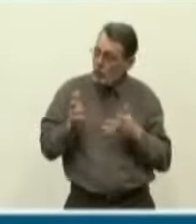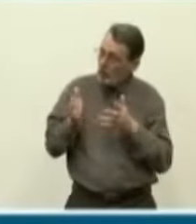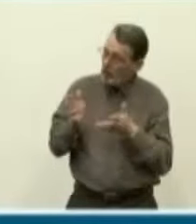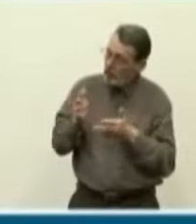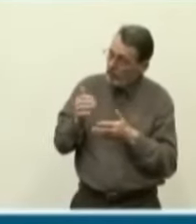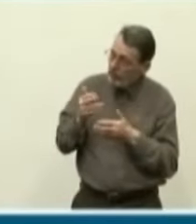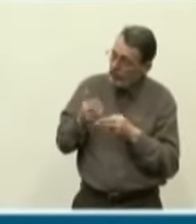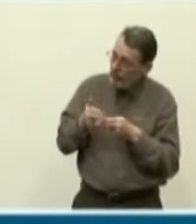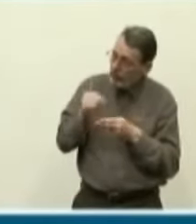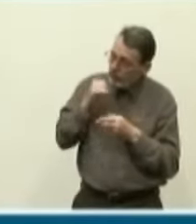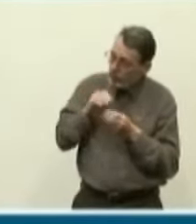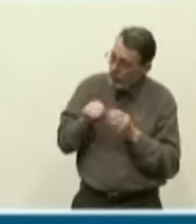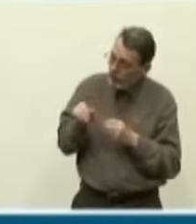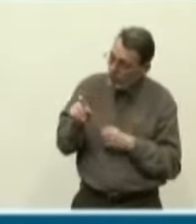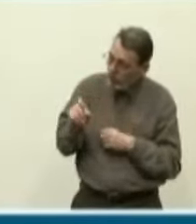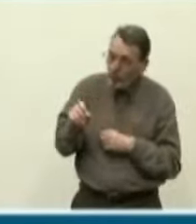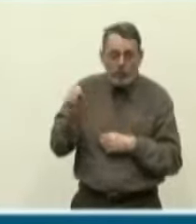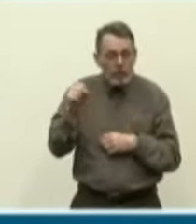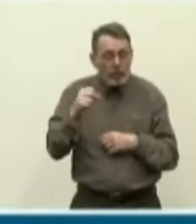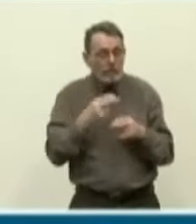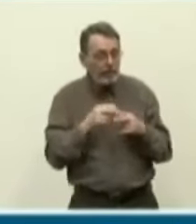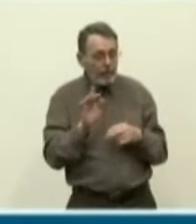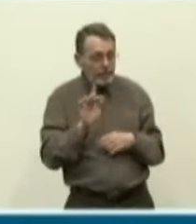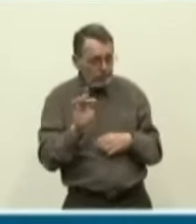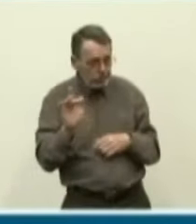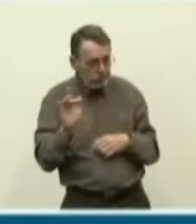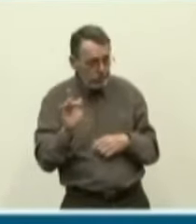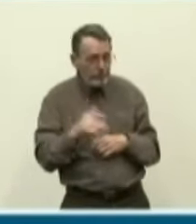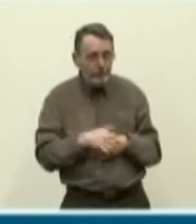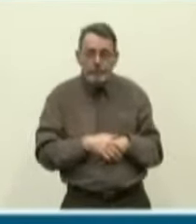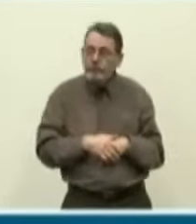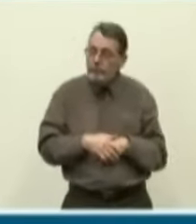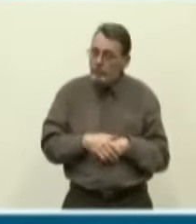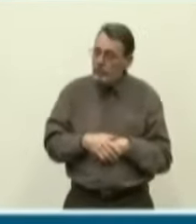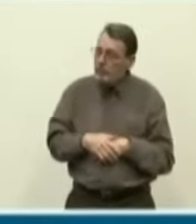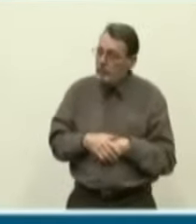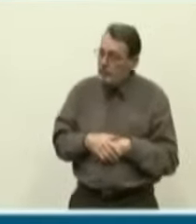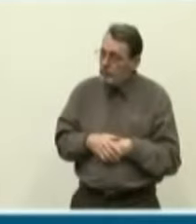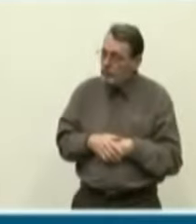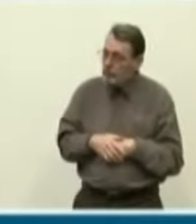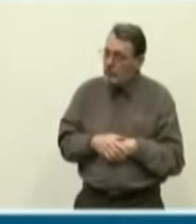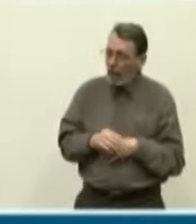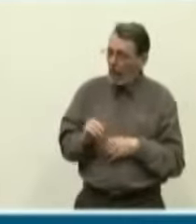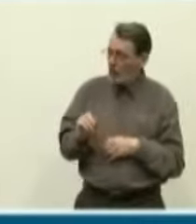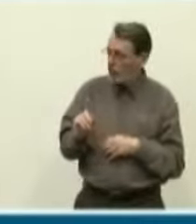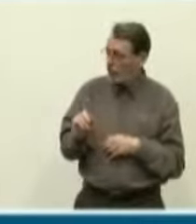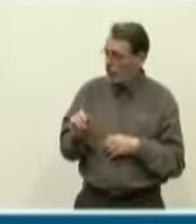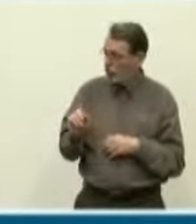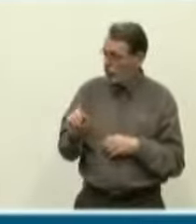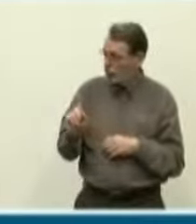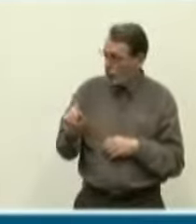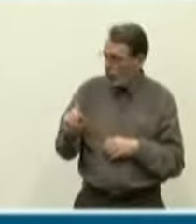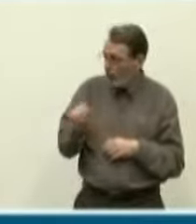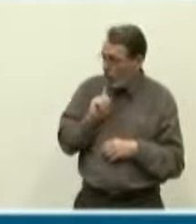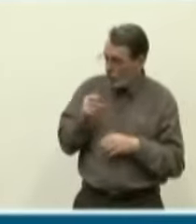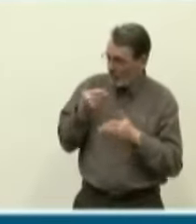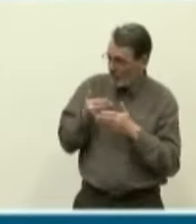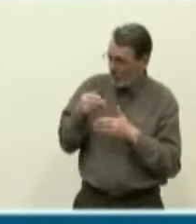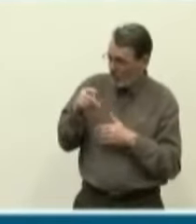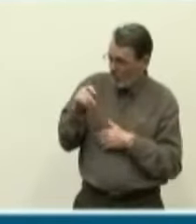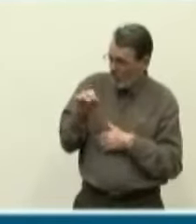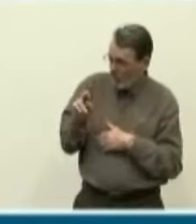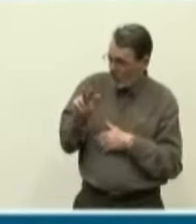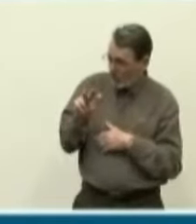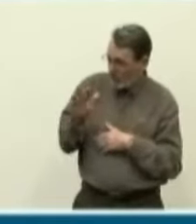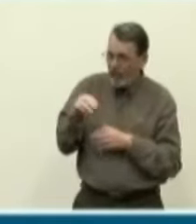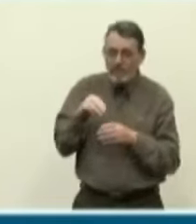number? Yeah, my name. And I just want to confirm the location is in front of Pier 35? Yeah, there's a parking